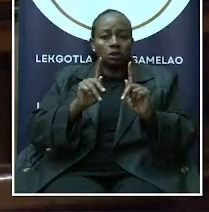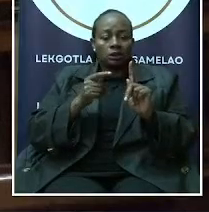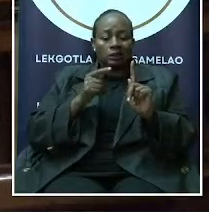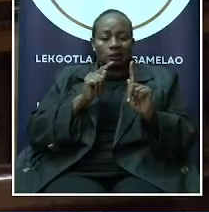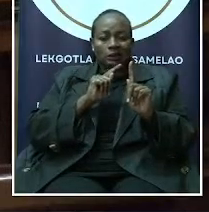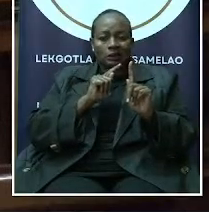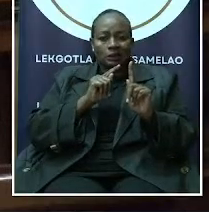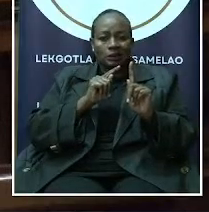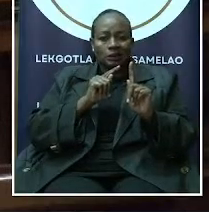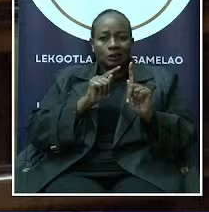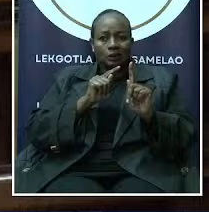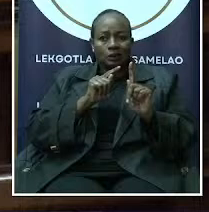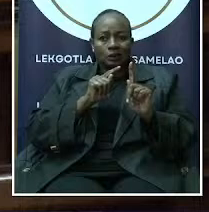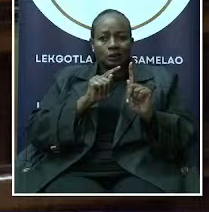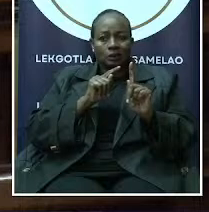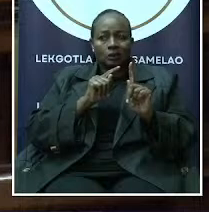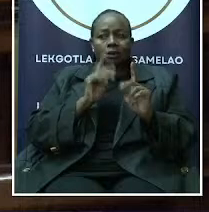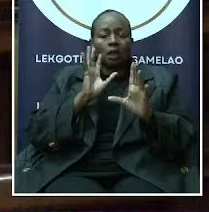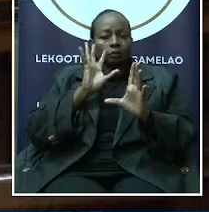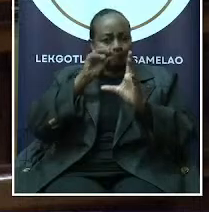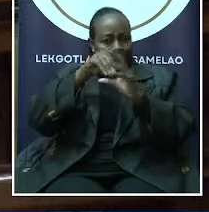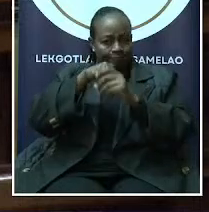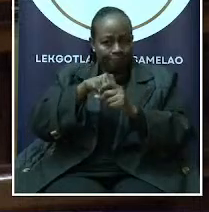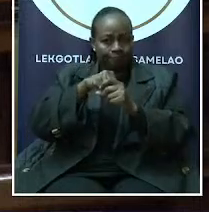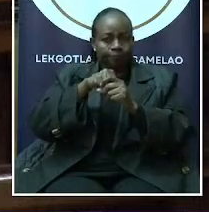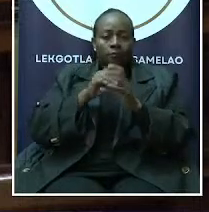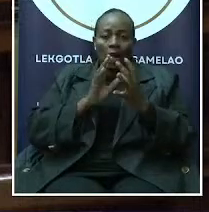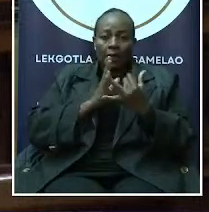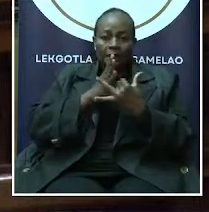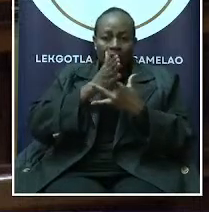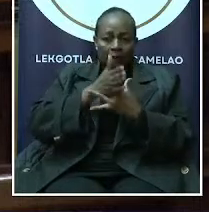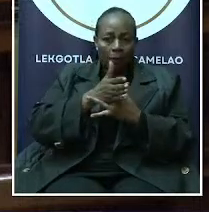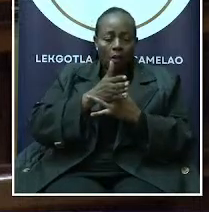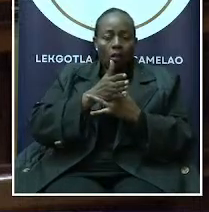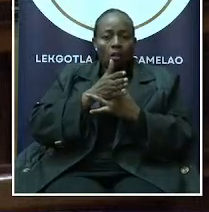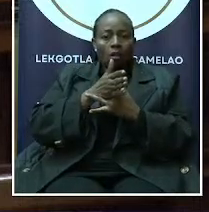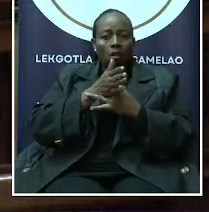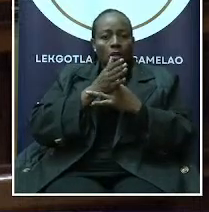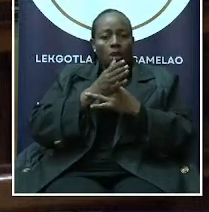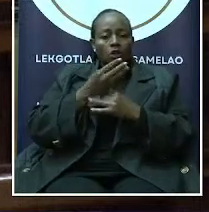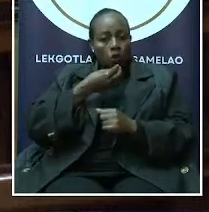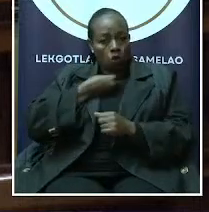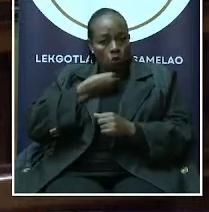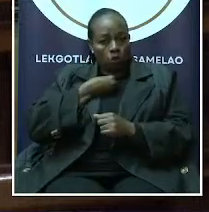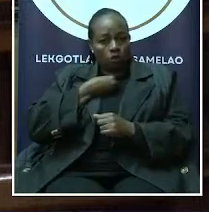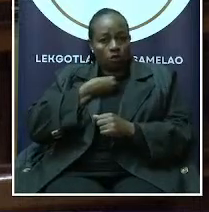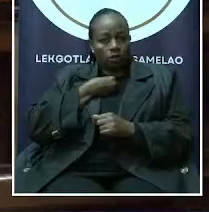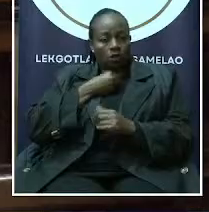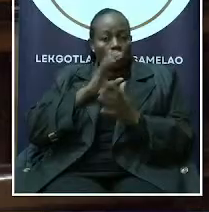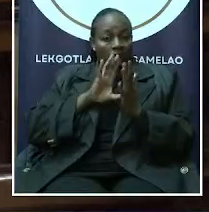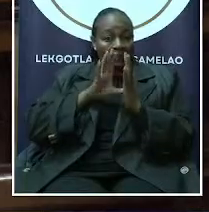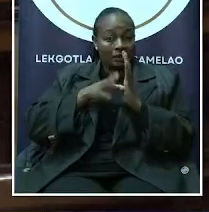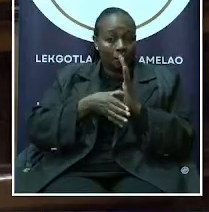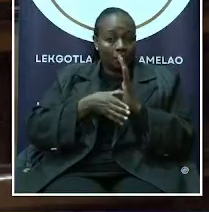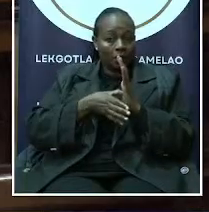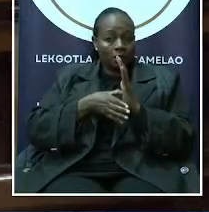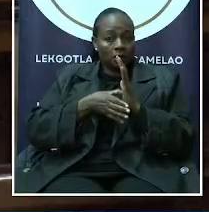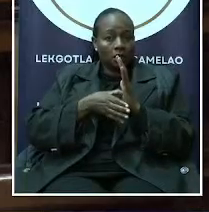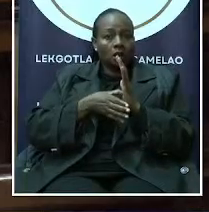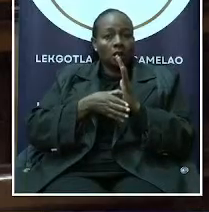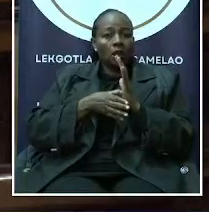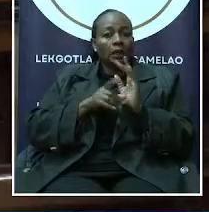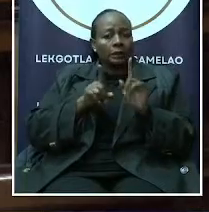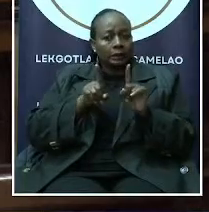are inclusive, accessible to youth with disabilities, providing